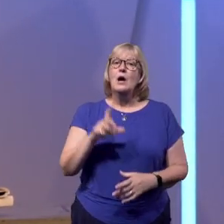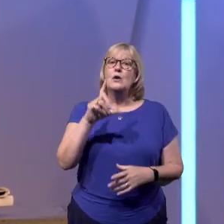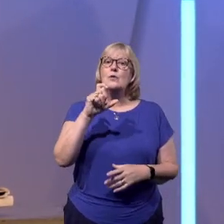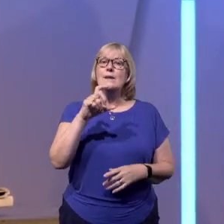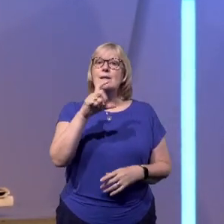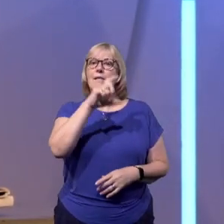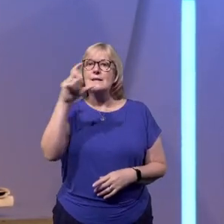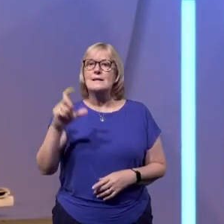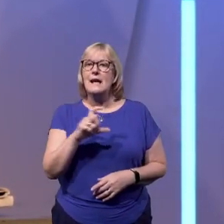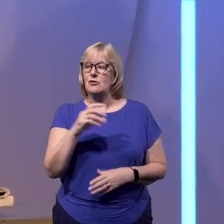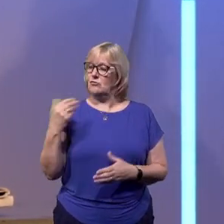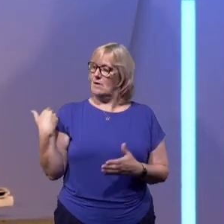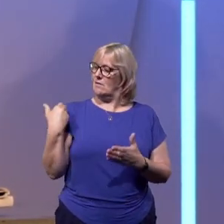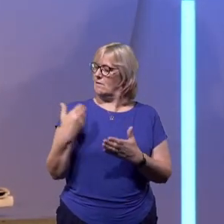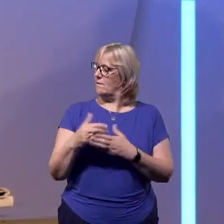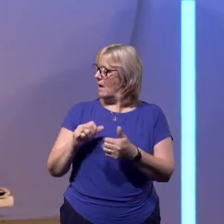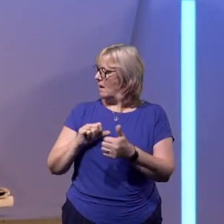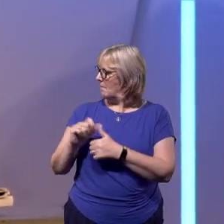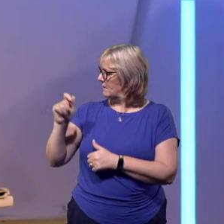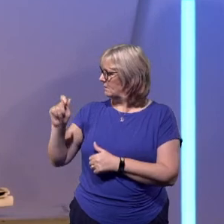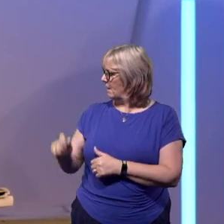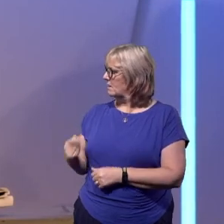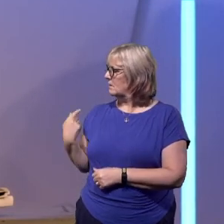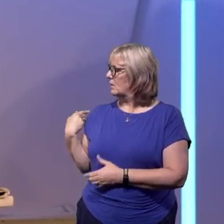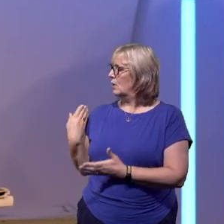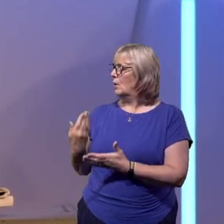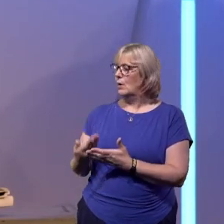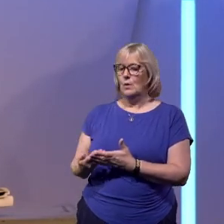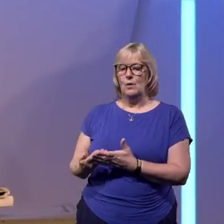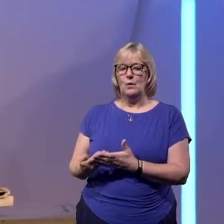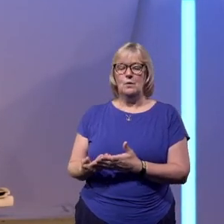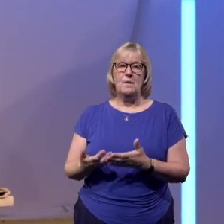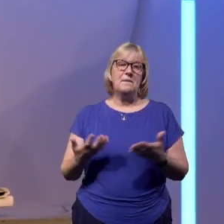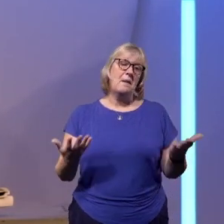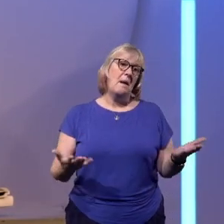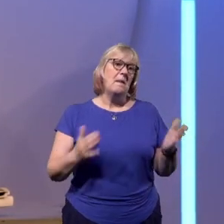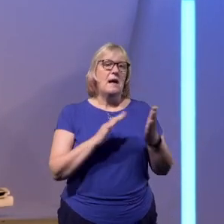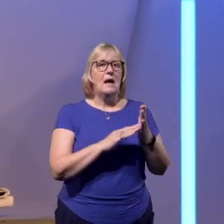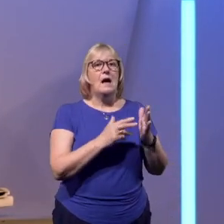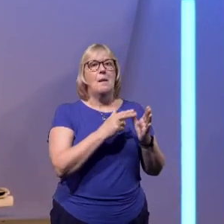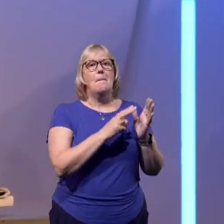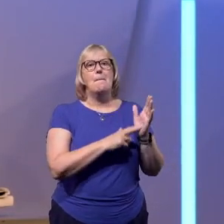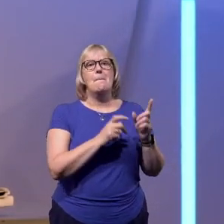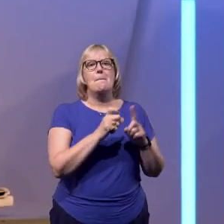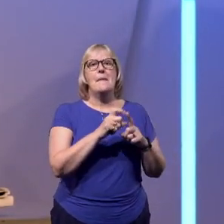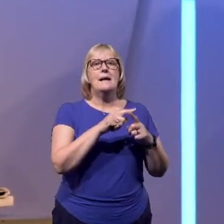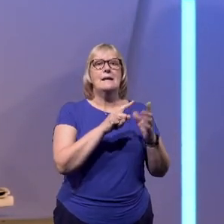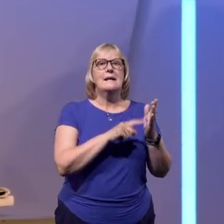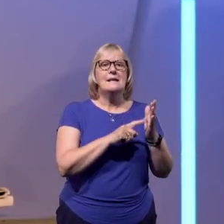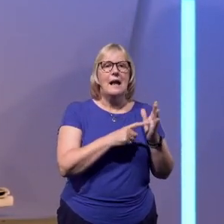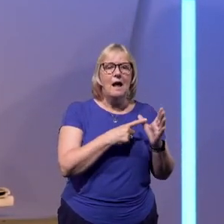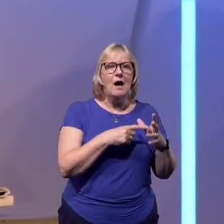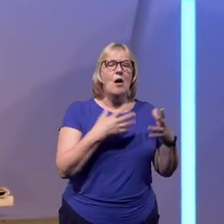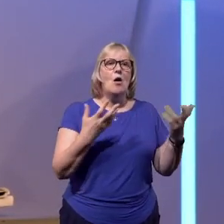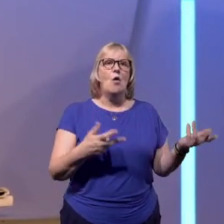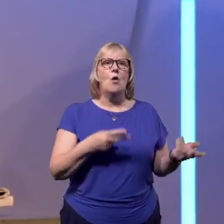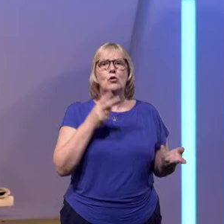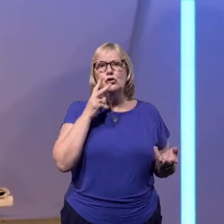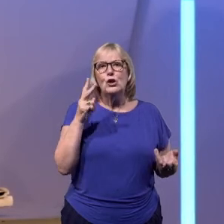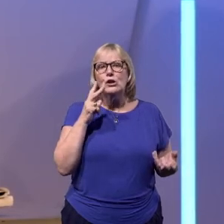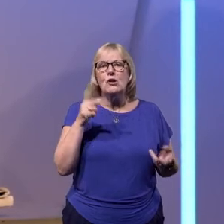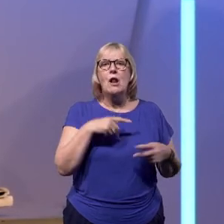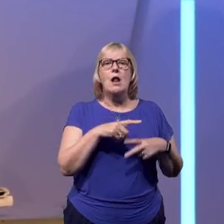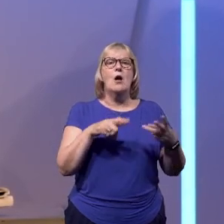century? Who do we think was the greatest figure? I don't know, you might go for Mandela or Churchill or